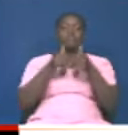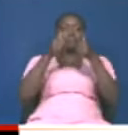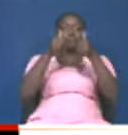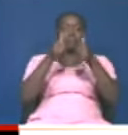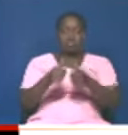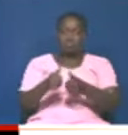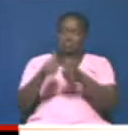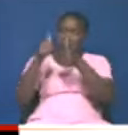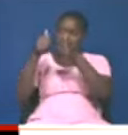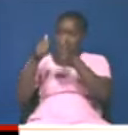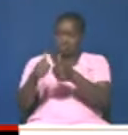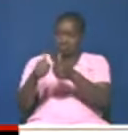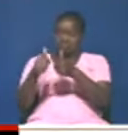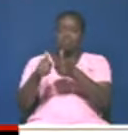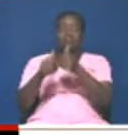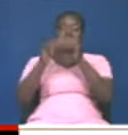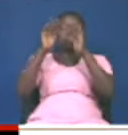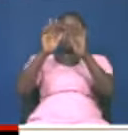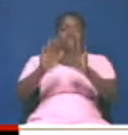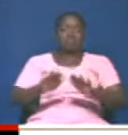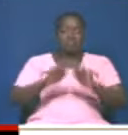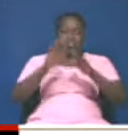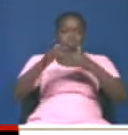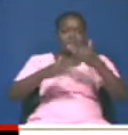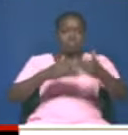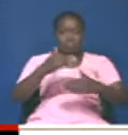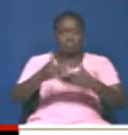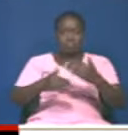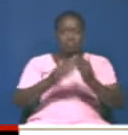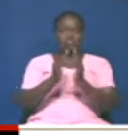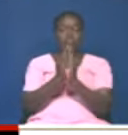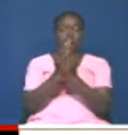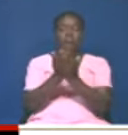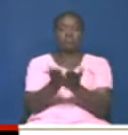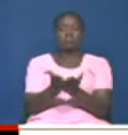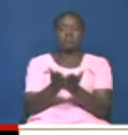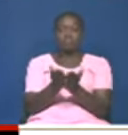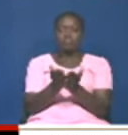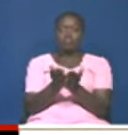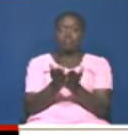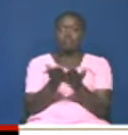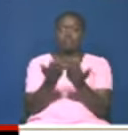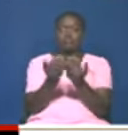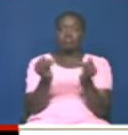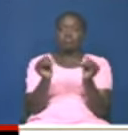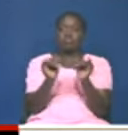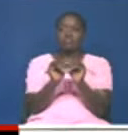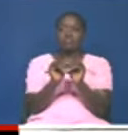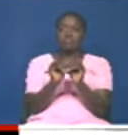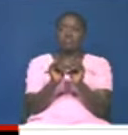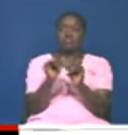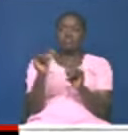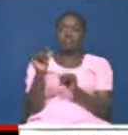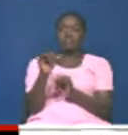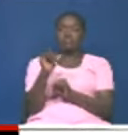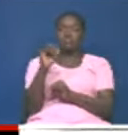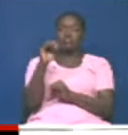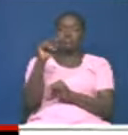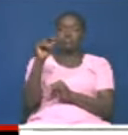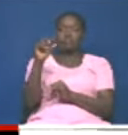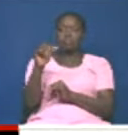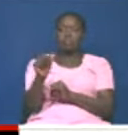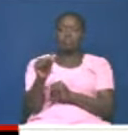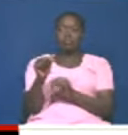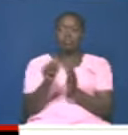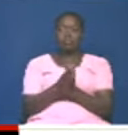materials. The same sentiments were expressed by Nyali parliamentary candidates on an independent ticket, Eric Gitonga, and Mombasa senatorial